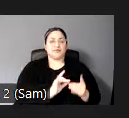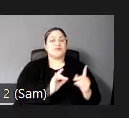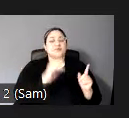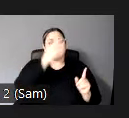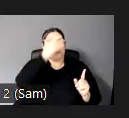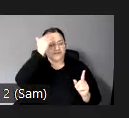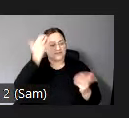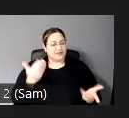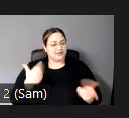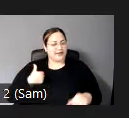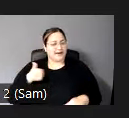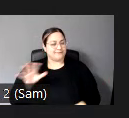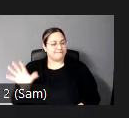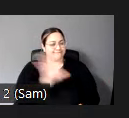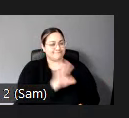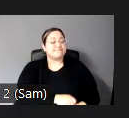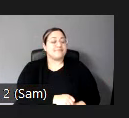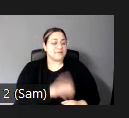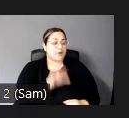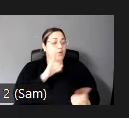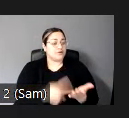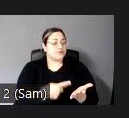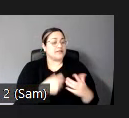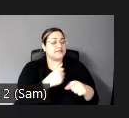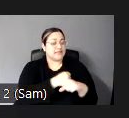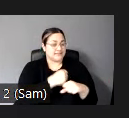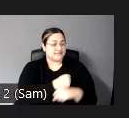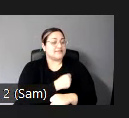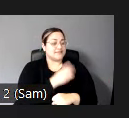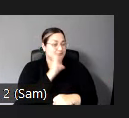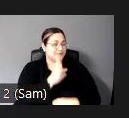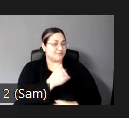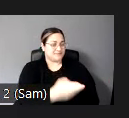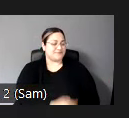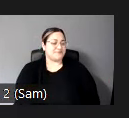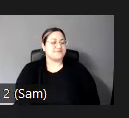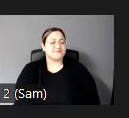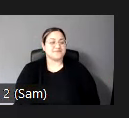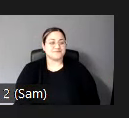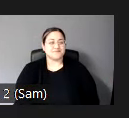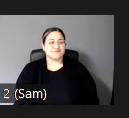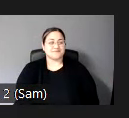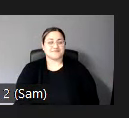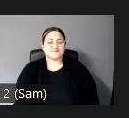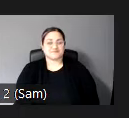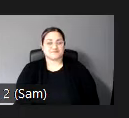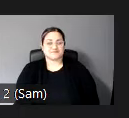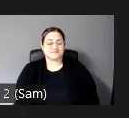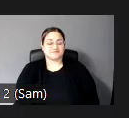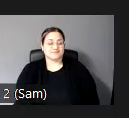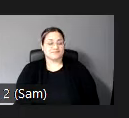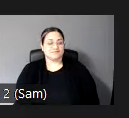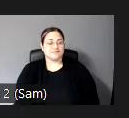statistics and information derived from both of these reports. So the number of people living with dementia in